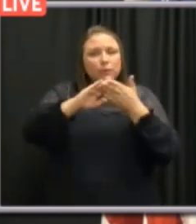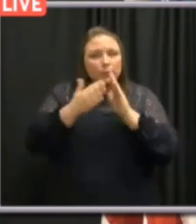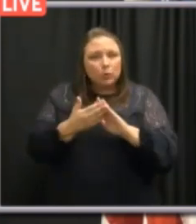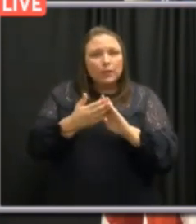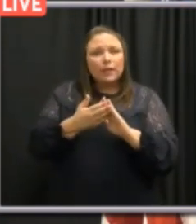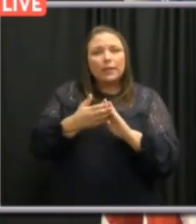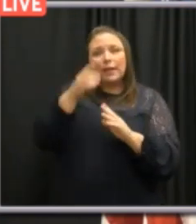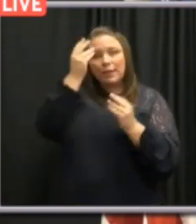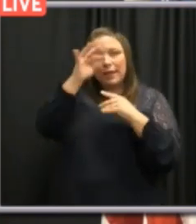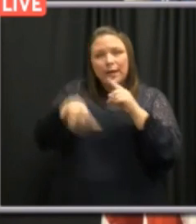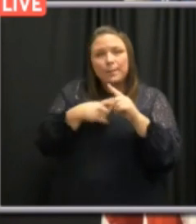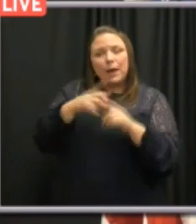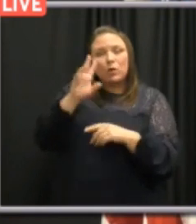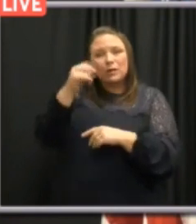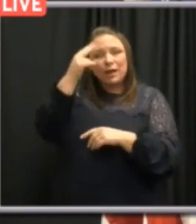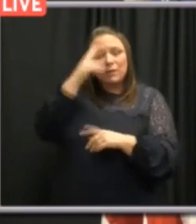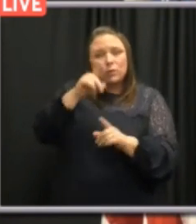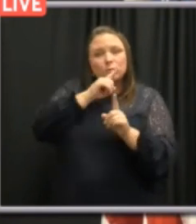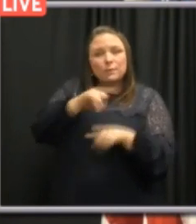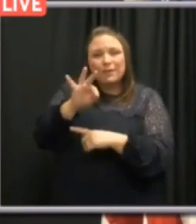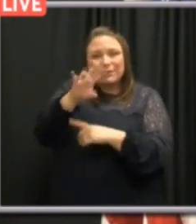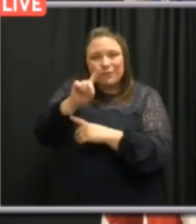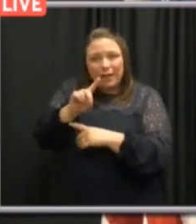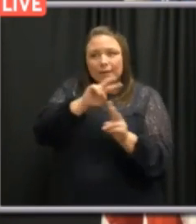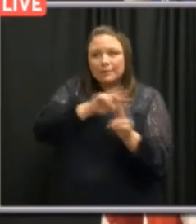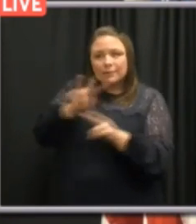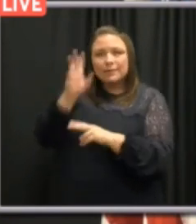the Nashville Response Fund by visiting